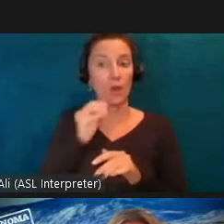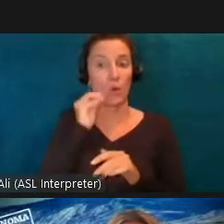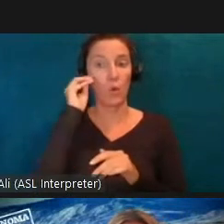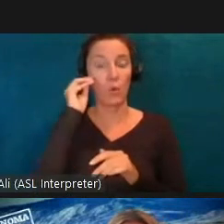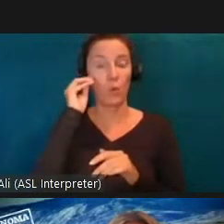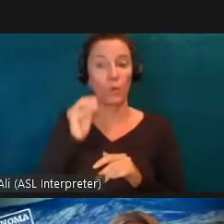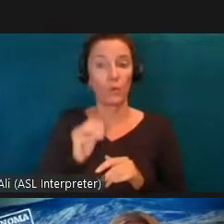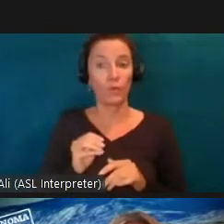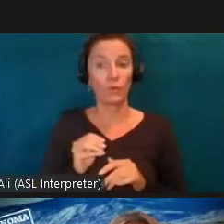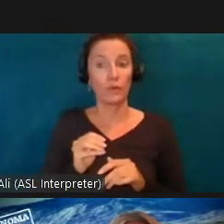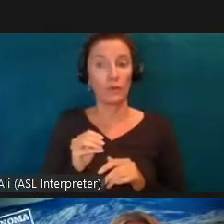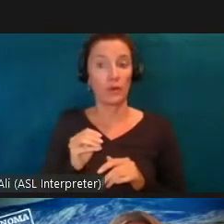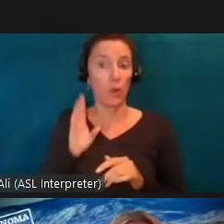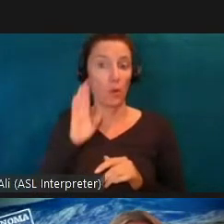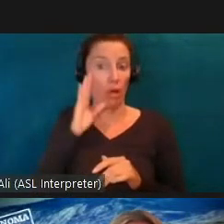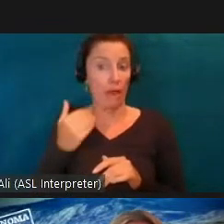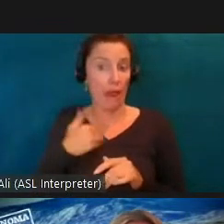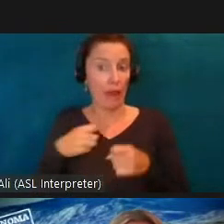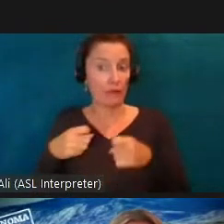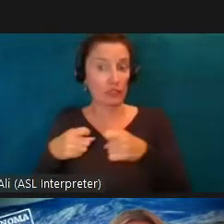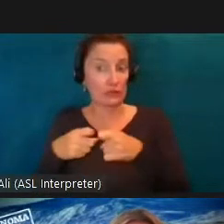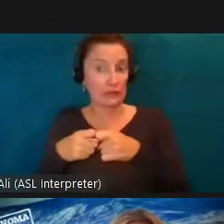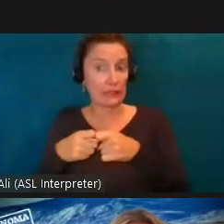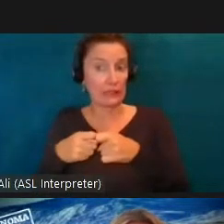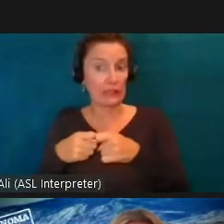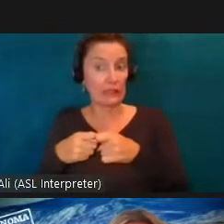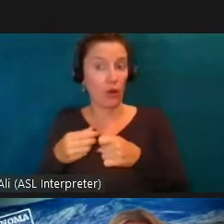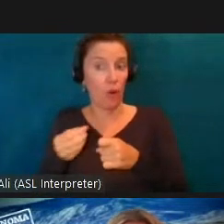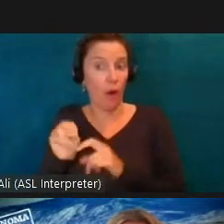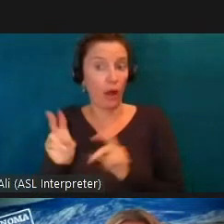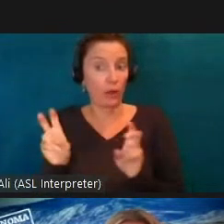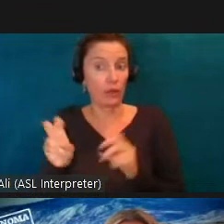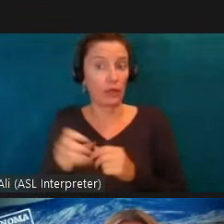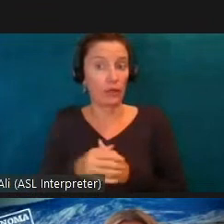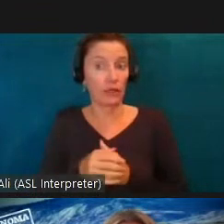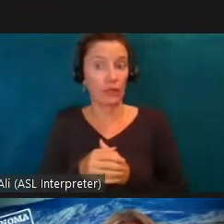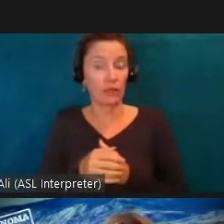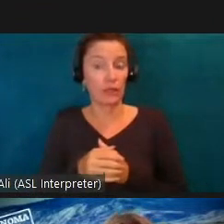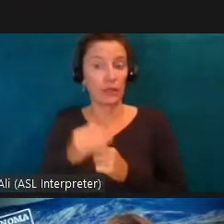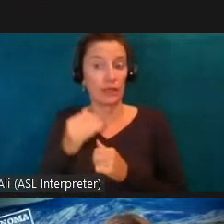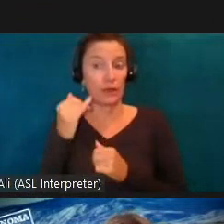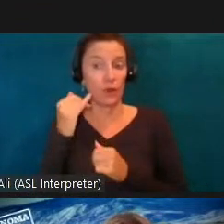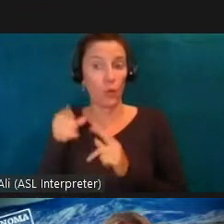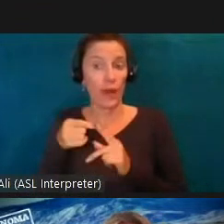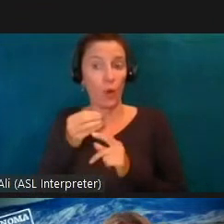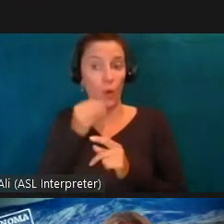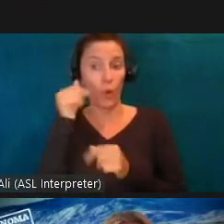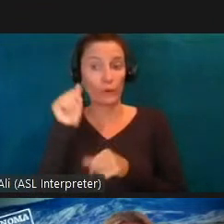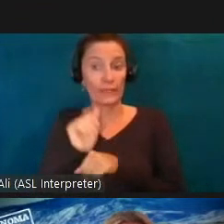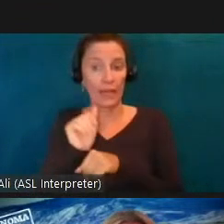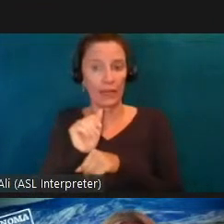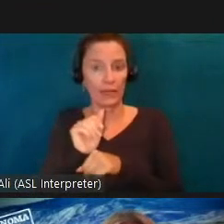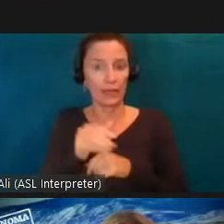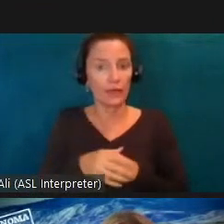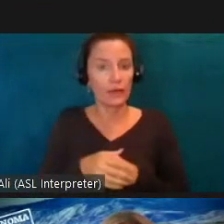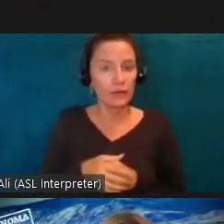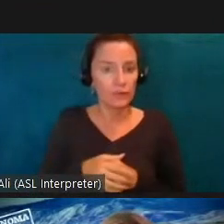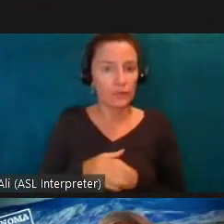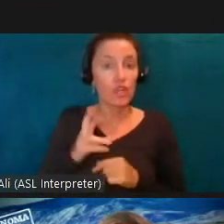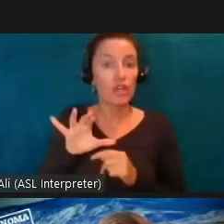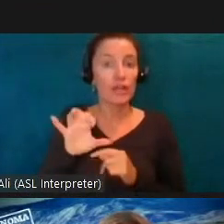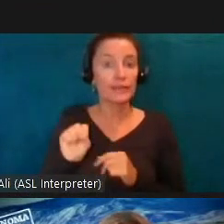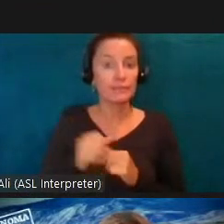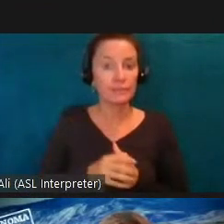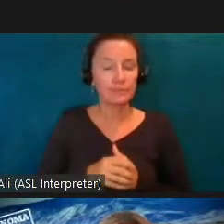have their electricity on when they get home tonight. Chris, do you have an update on that for us? Yes, and looking at the